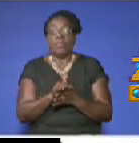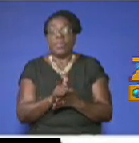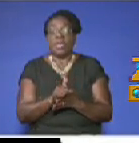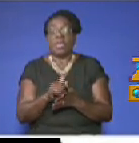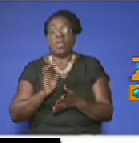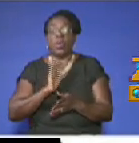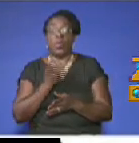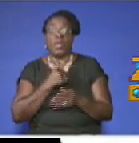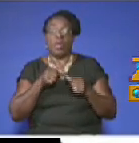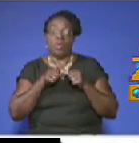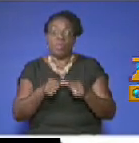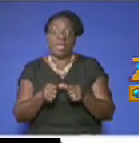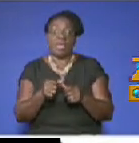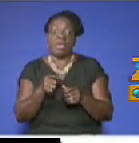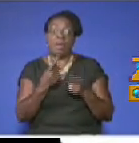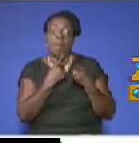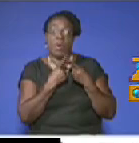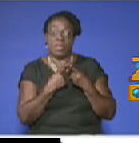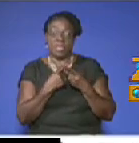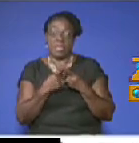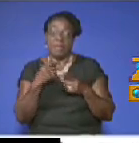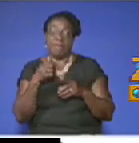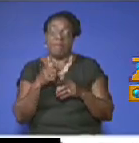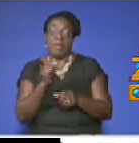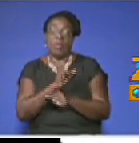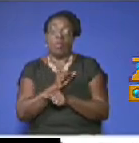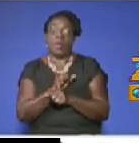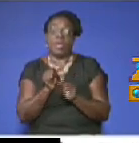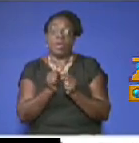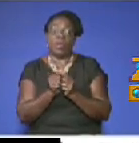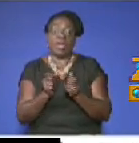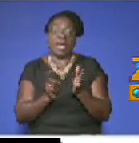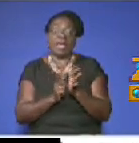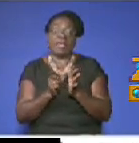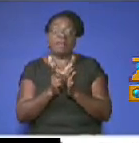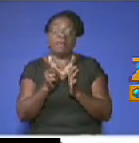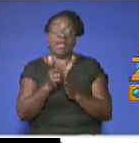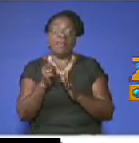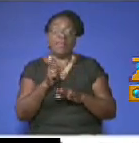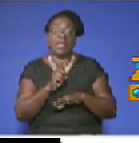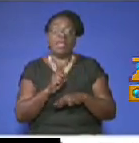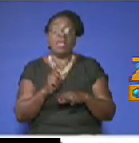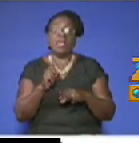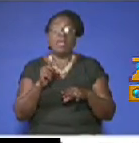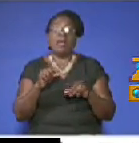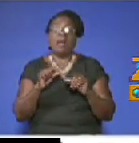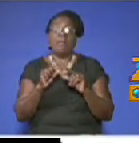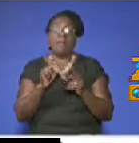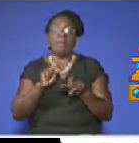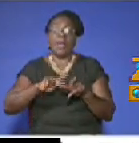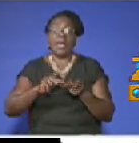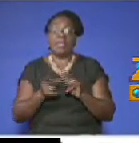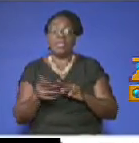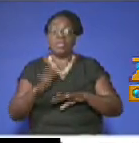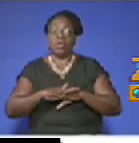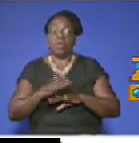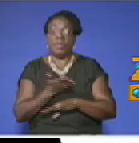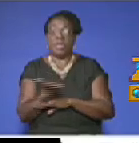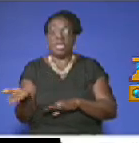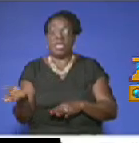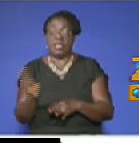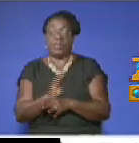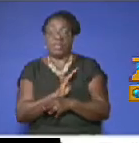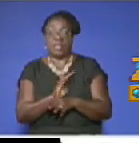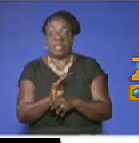that we remain positively engaged with our development partners on these projects.